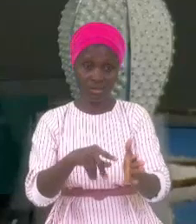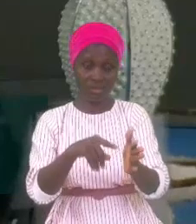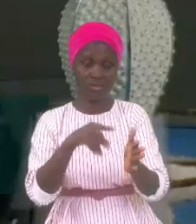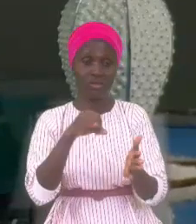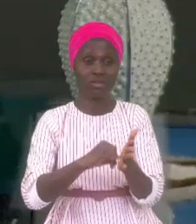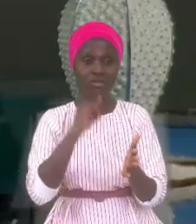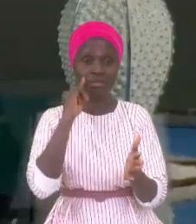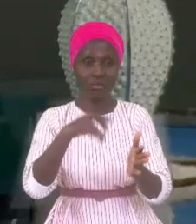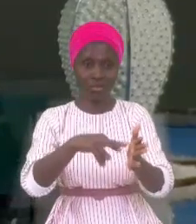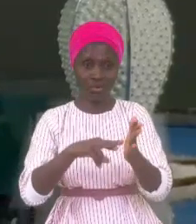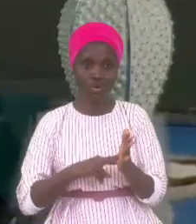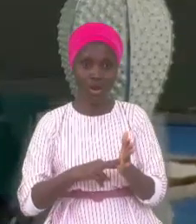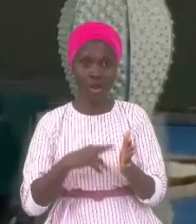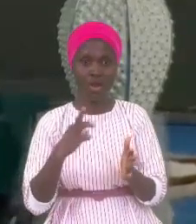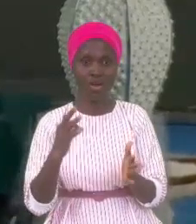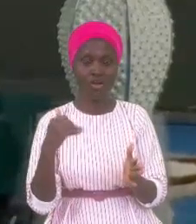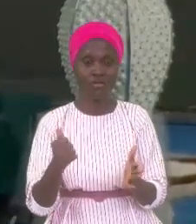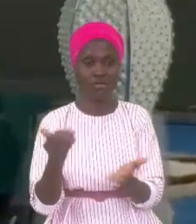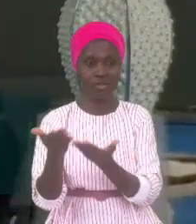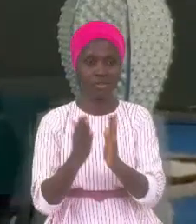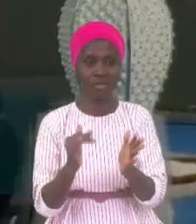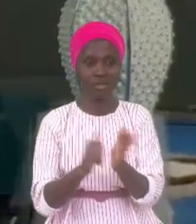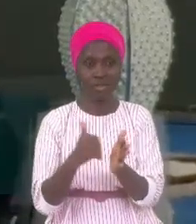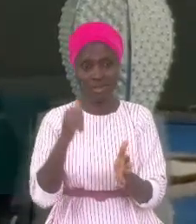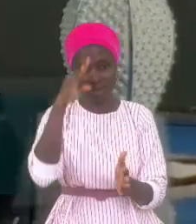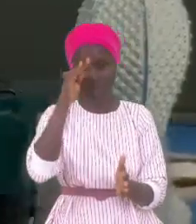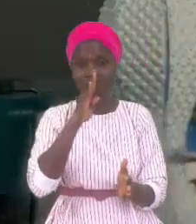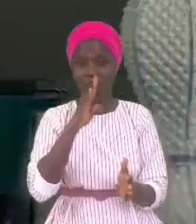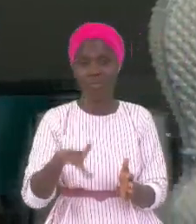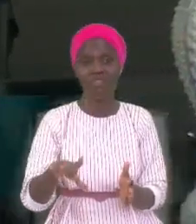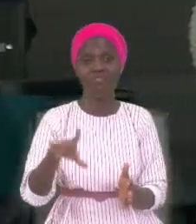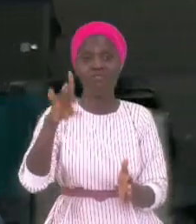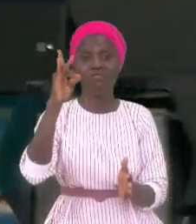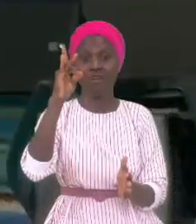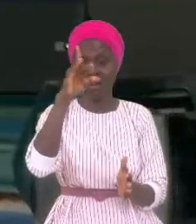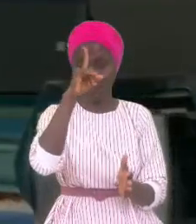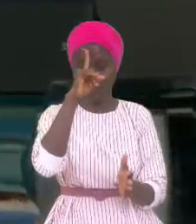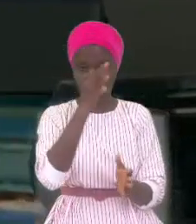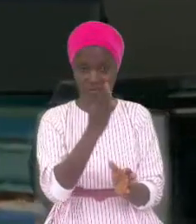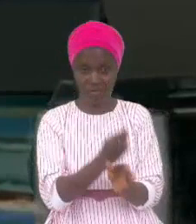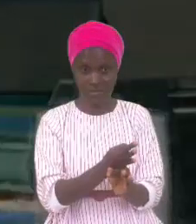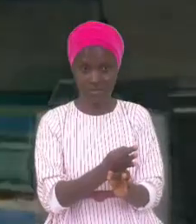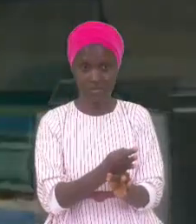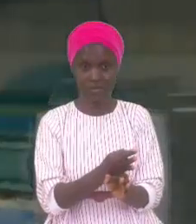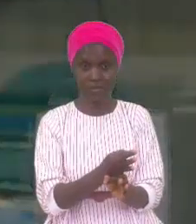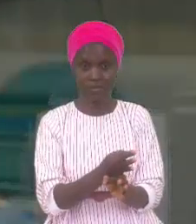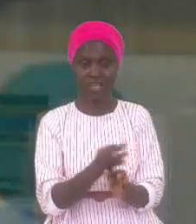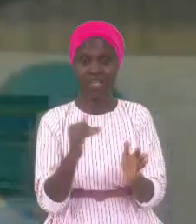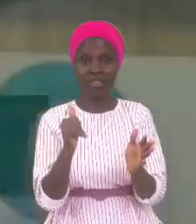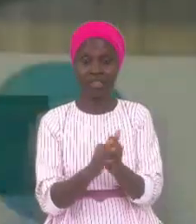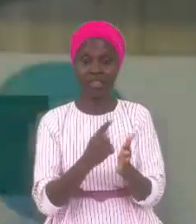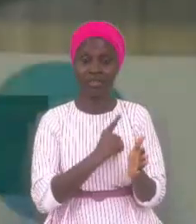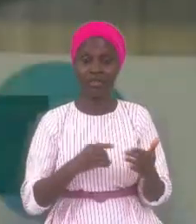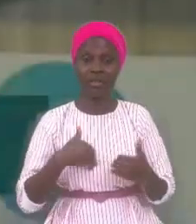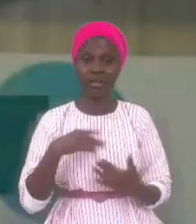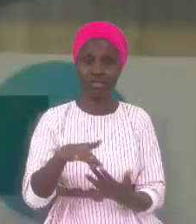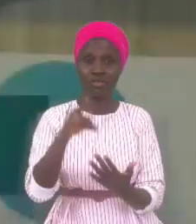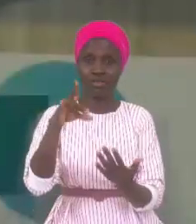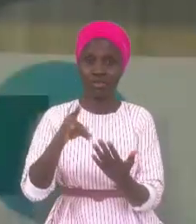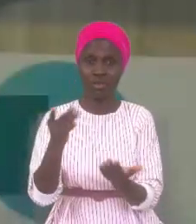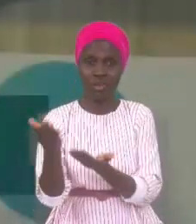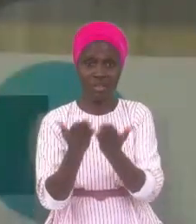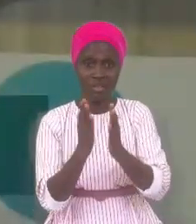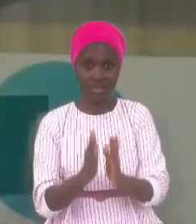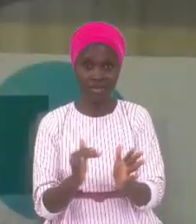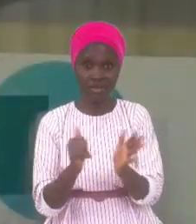be found faithful. It is required in stewards that the Lord has chosen, that the Lord has selected, that the Lord